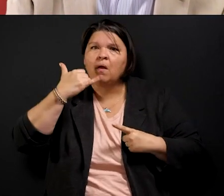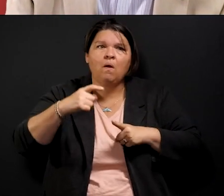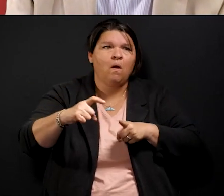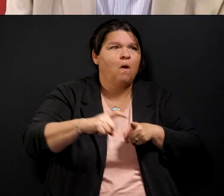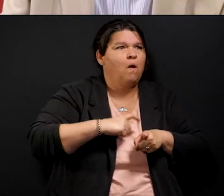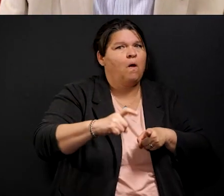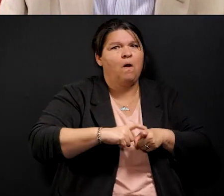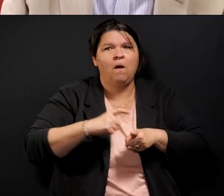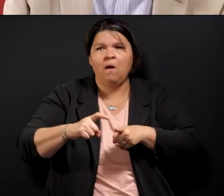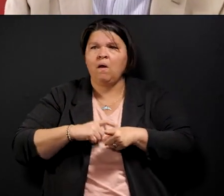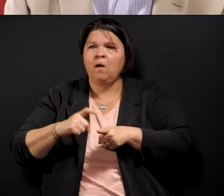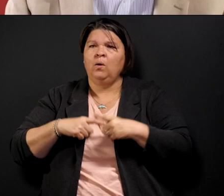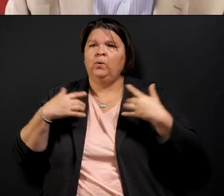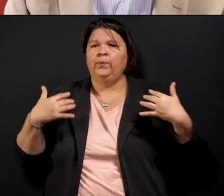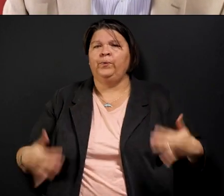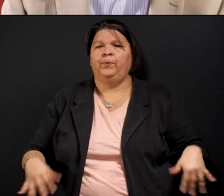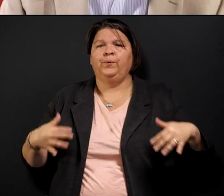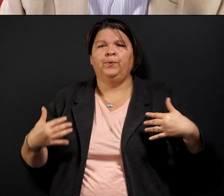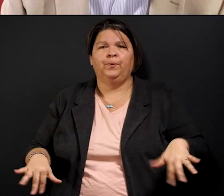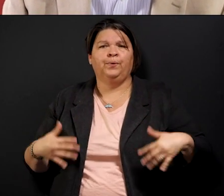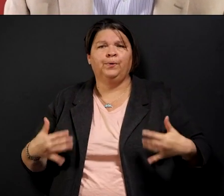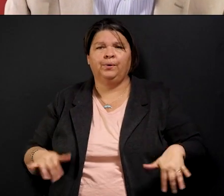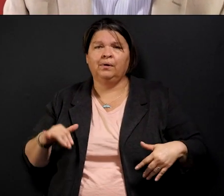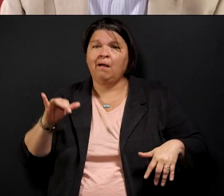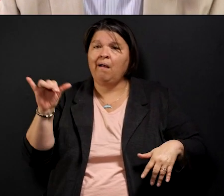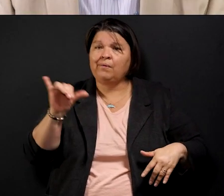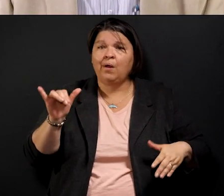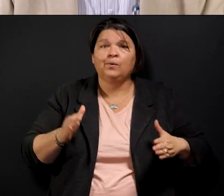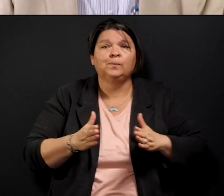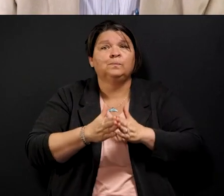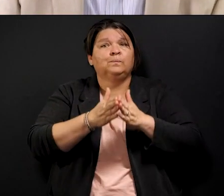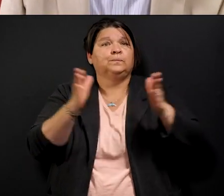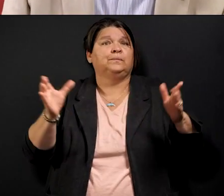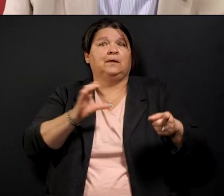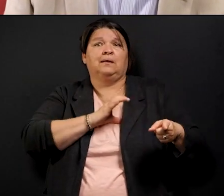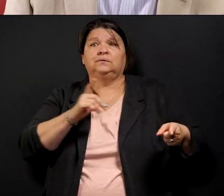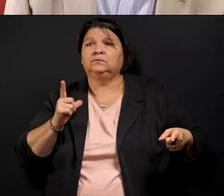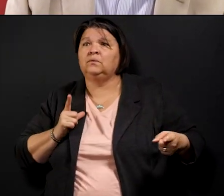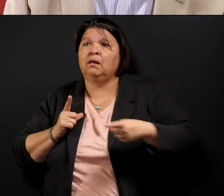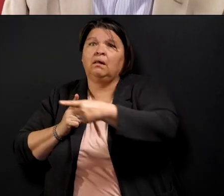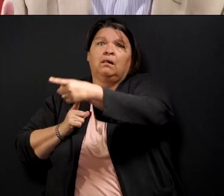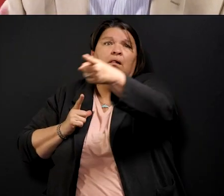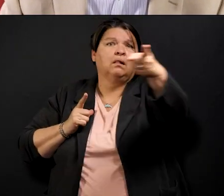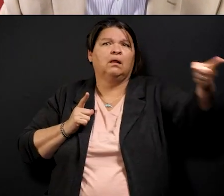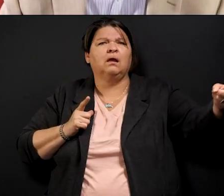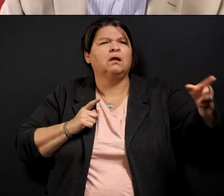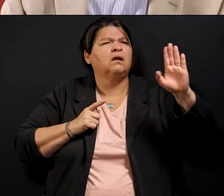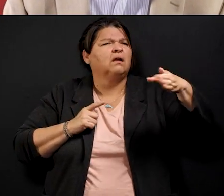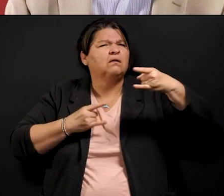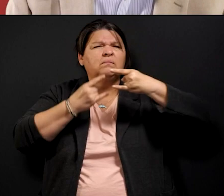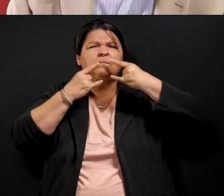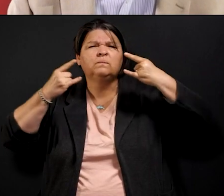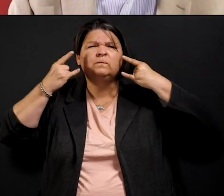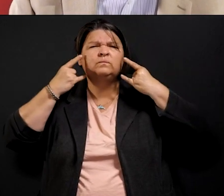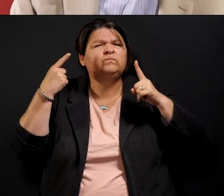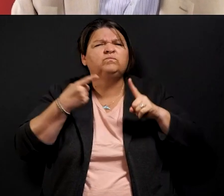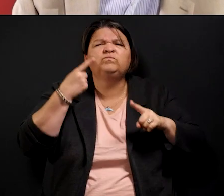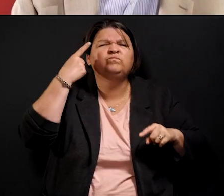singular councilmen, but to the groups in general. And what are we doing? What is the role of the face mask? How are we going to continue